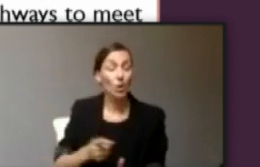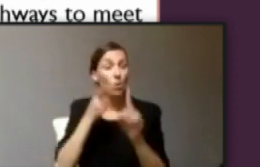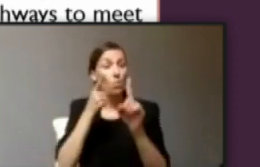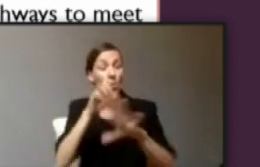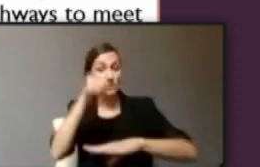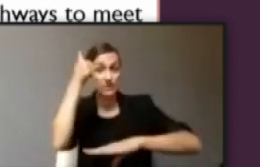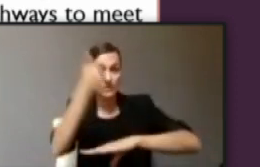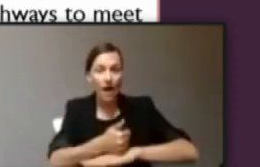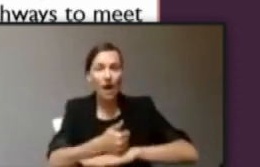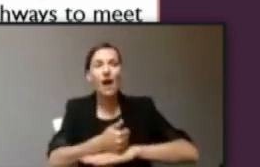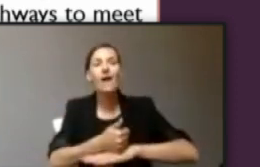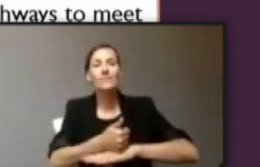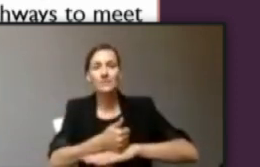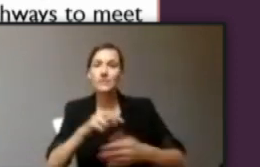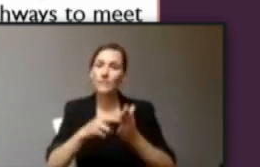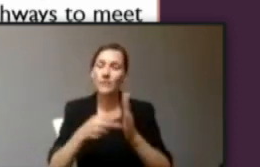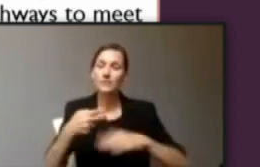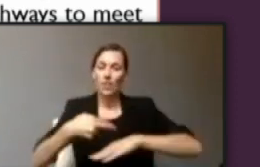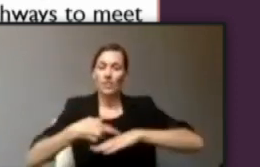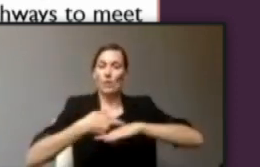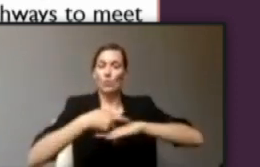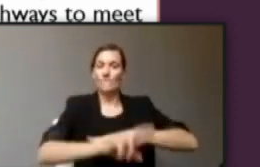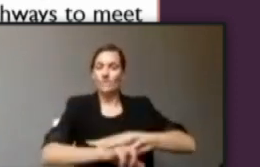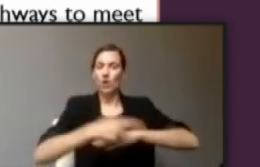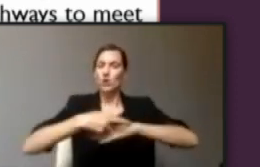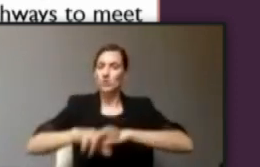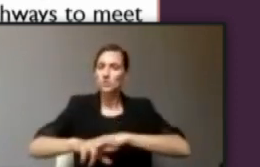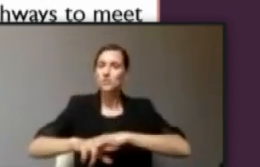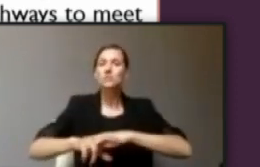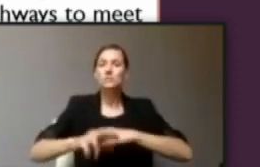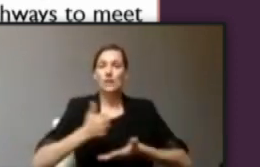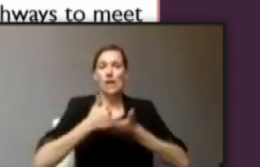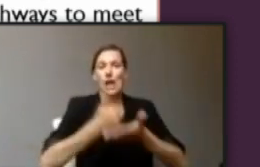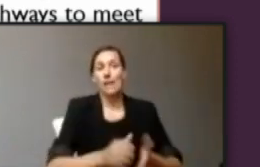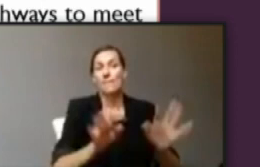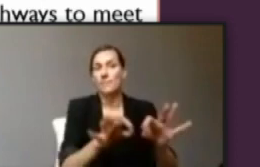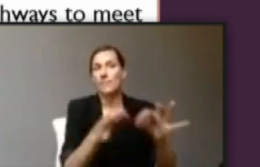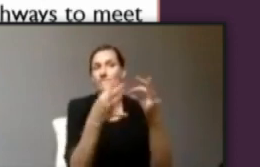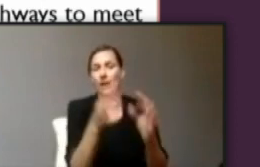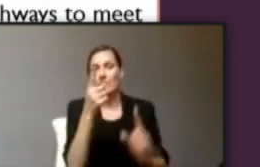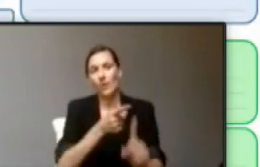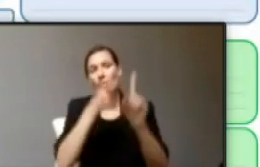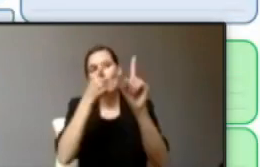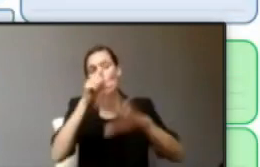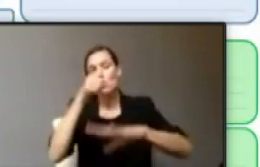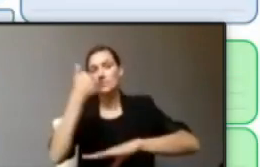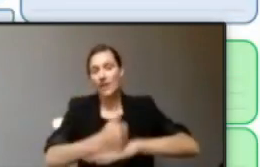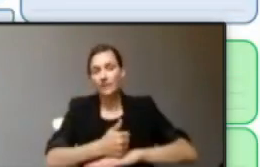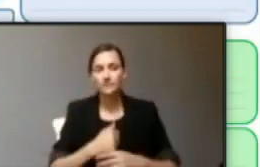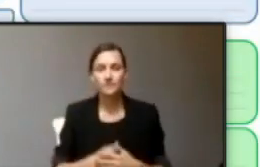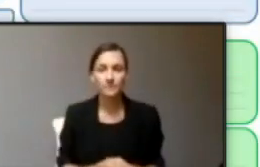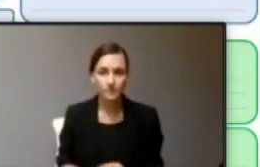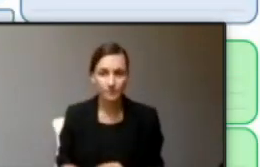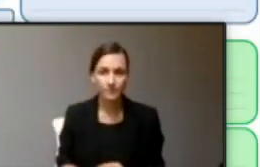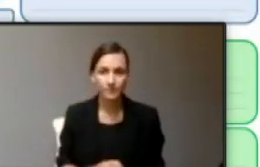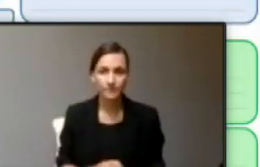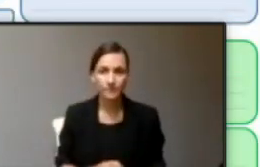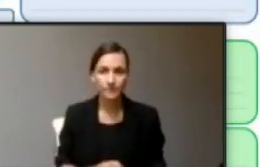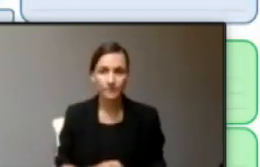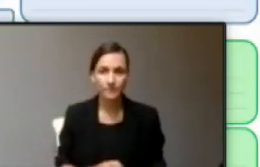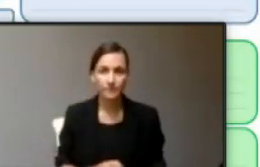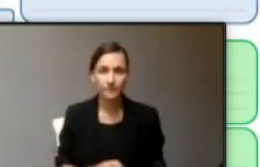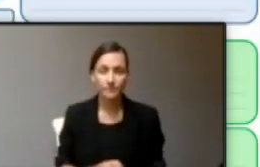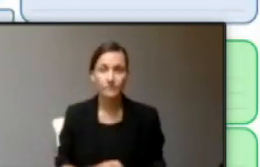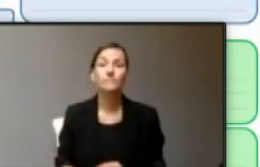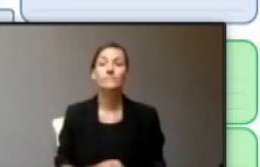made that, you know, ideally align with the goals that are set by the family. Okay, if we can go to the next slide. So this is just to give a very